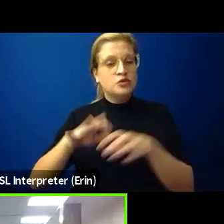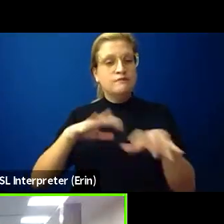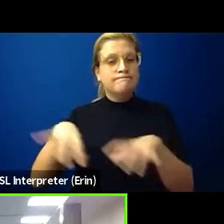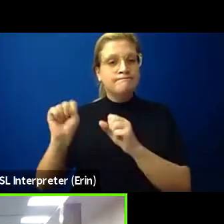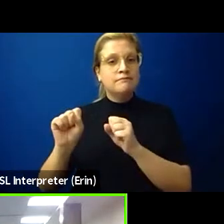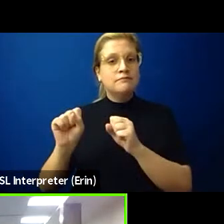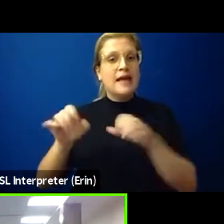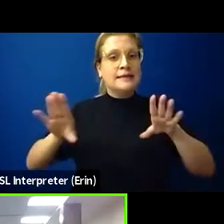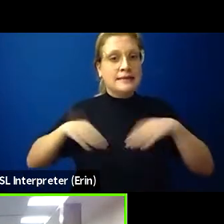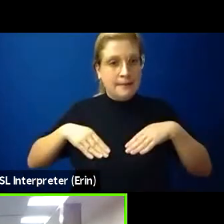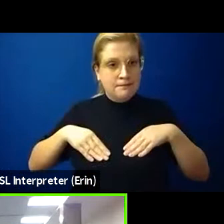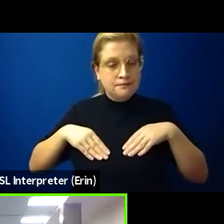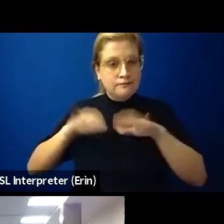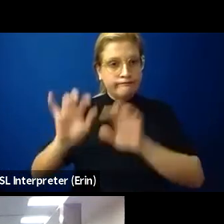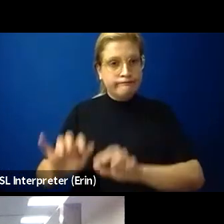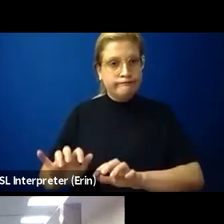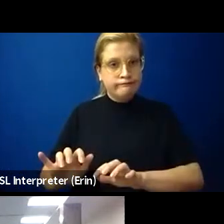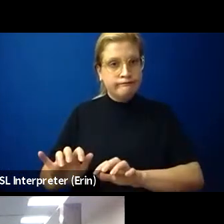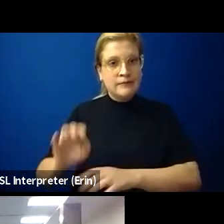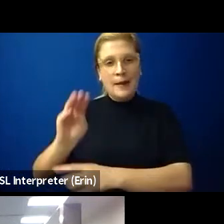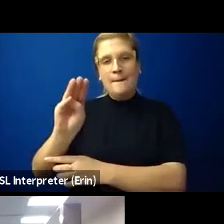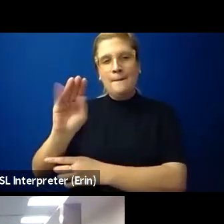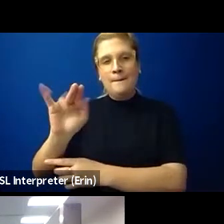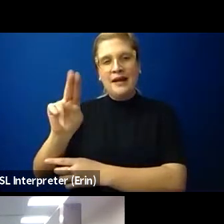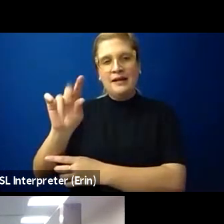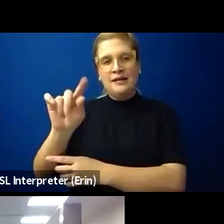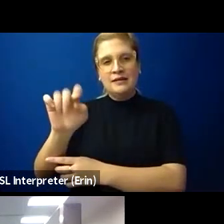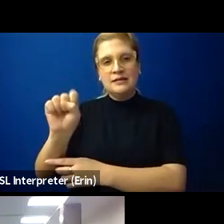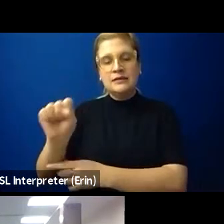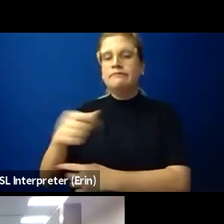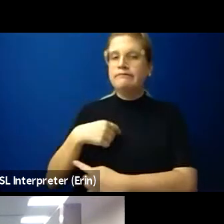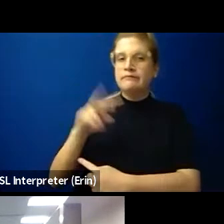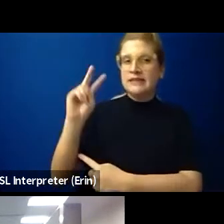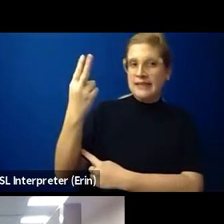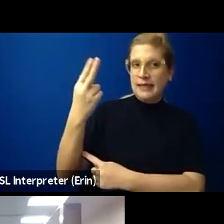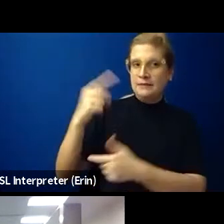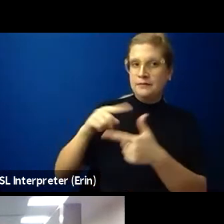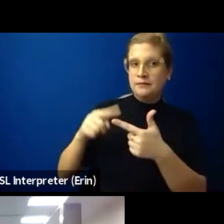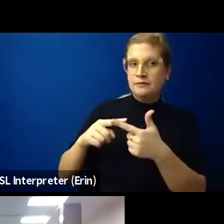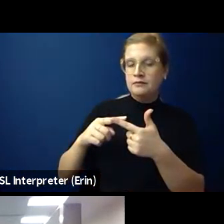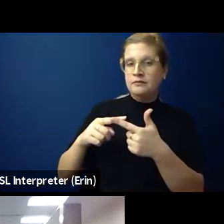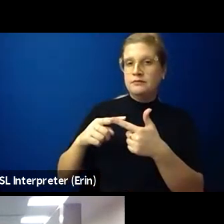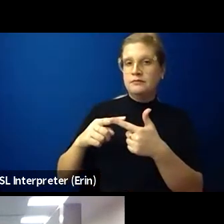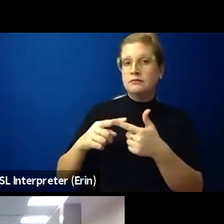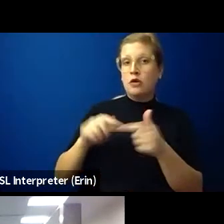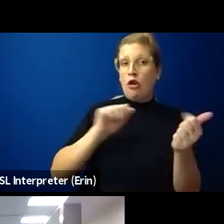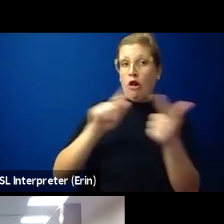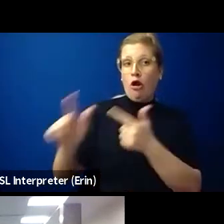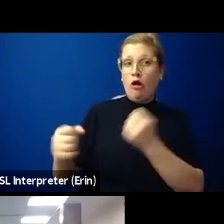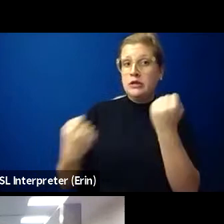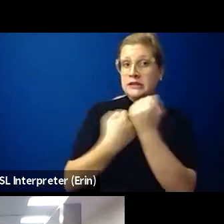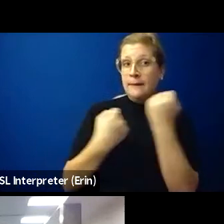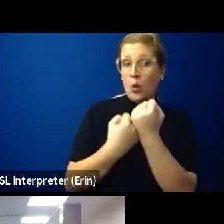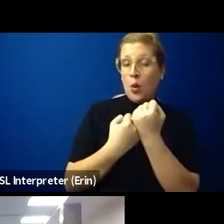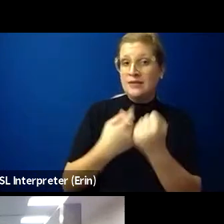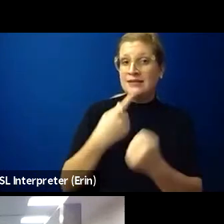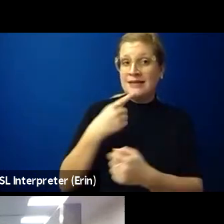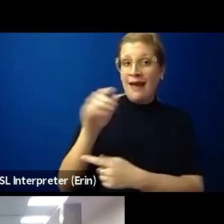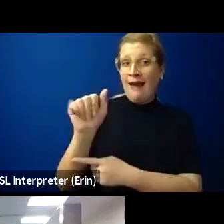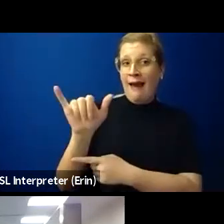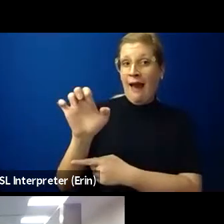minutes as they are. I'll second that motion. So it's been moved and seconded. All those in favor signify by saying